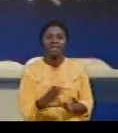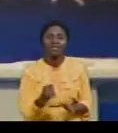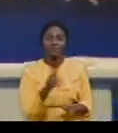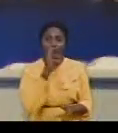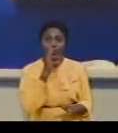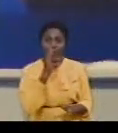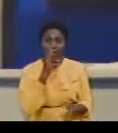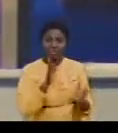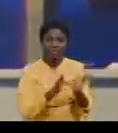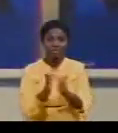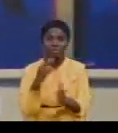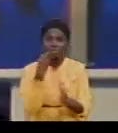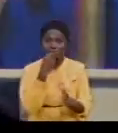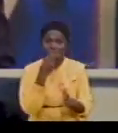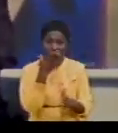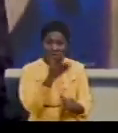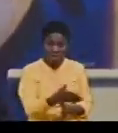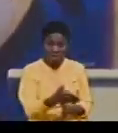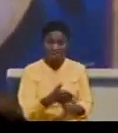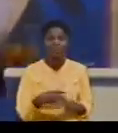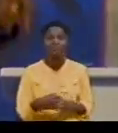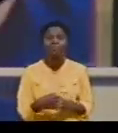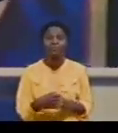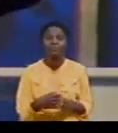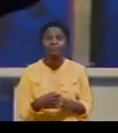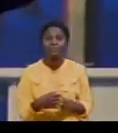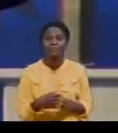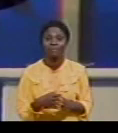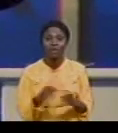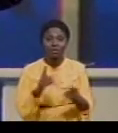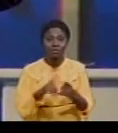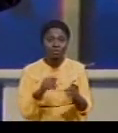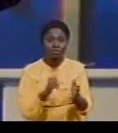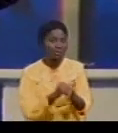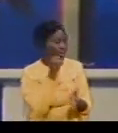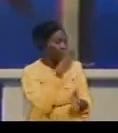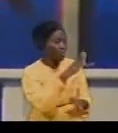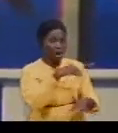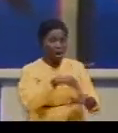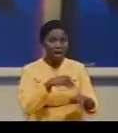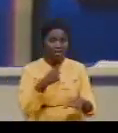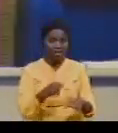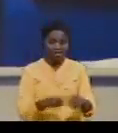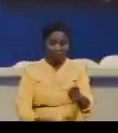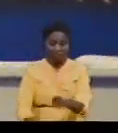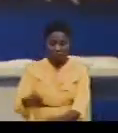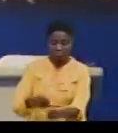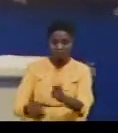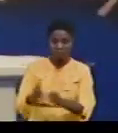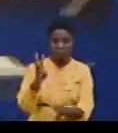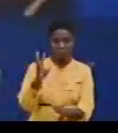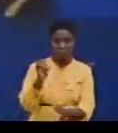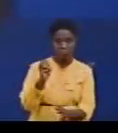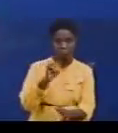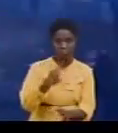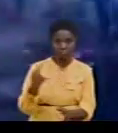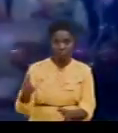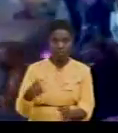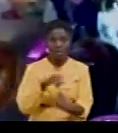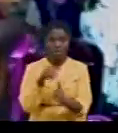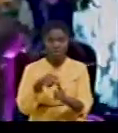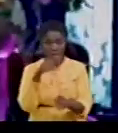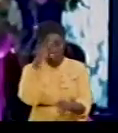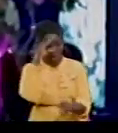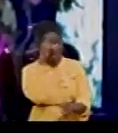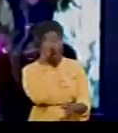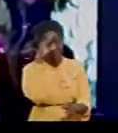the water Jesus spoke about to the woman at the well when he said, if you